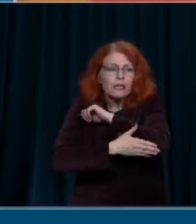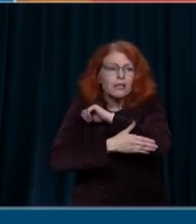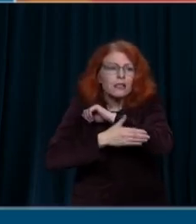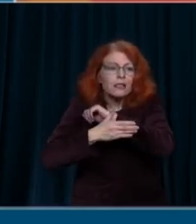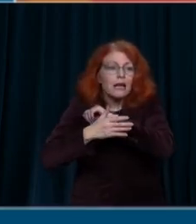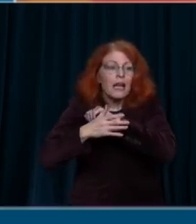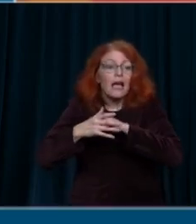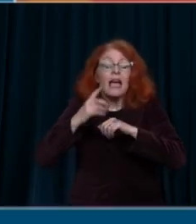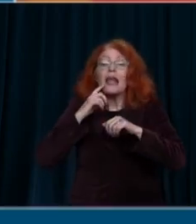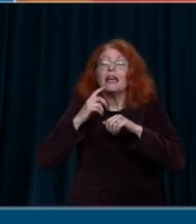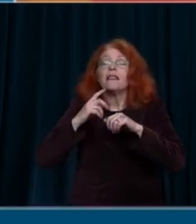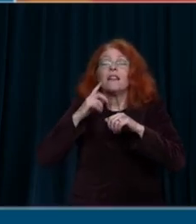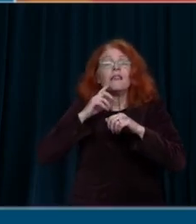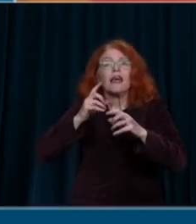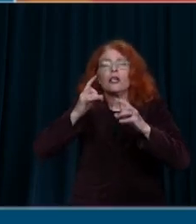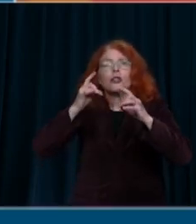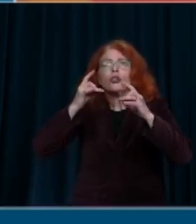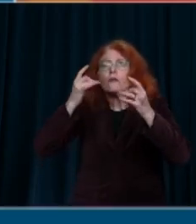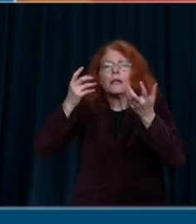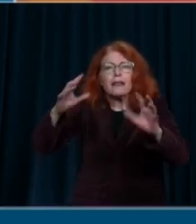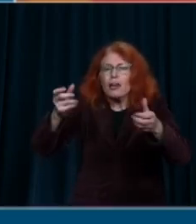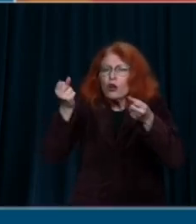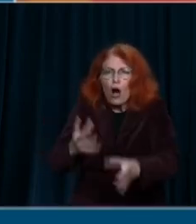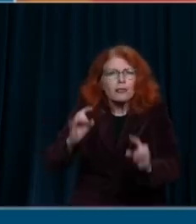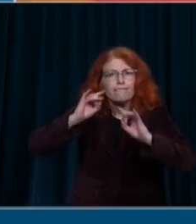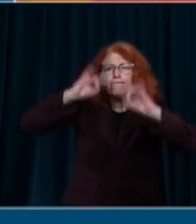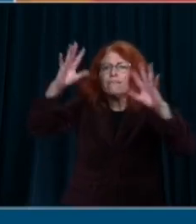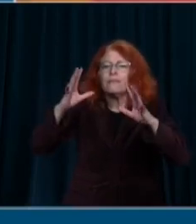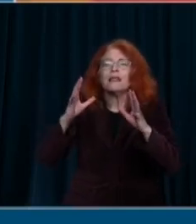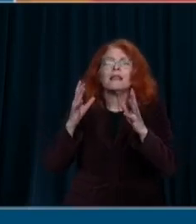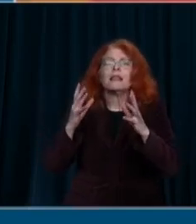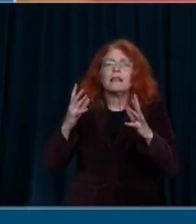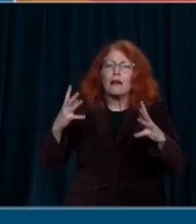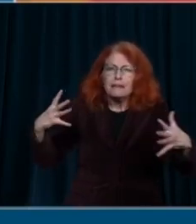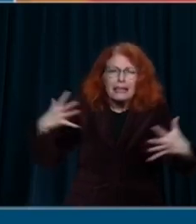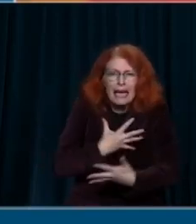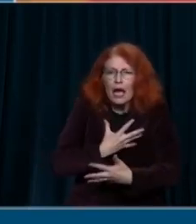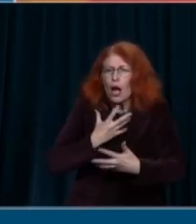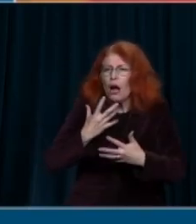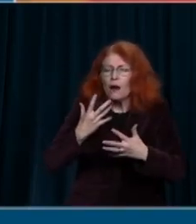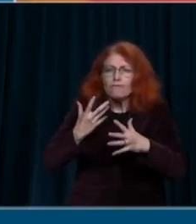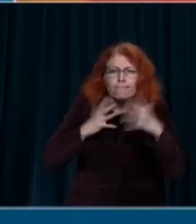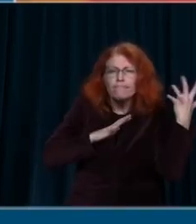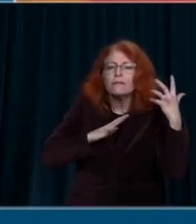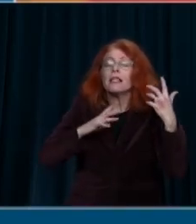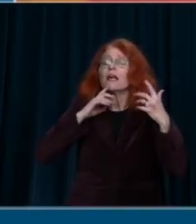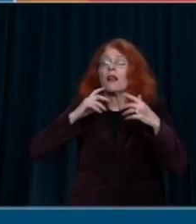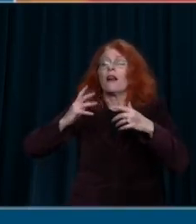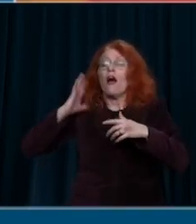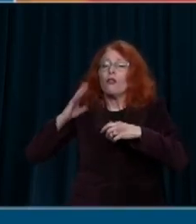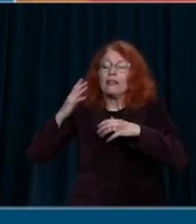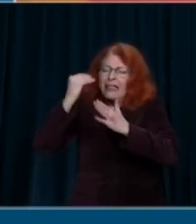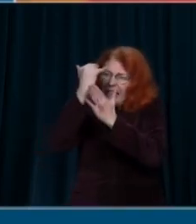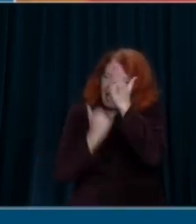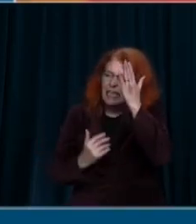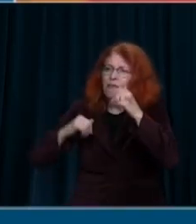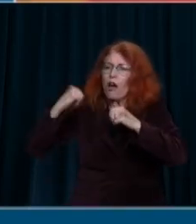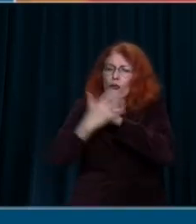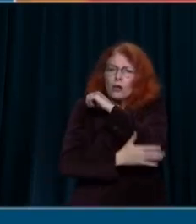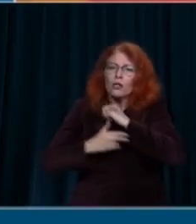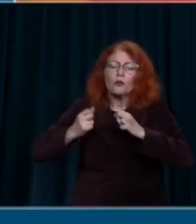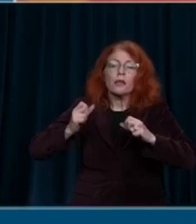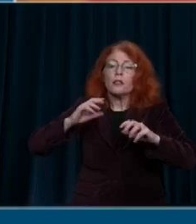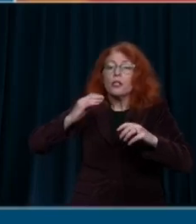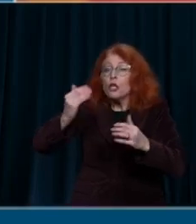and committed an act of terror. And there's been hundreds and hundreds that are on the list of foreign terror organizations that are of concern,